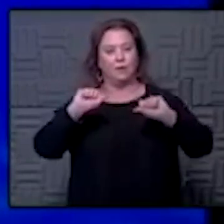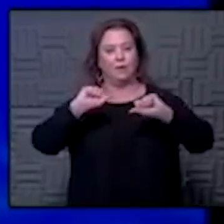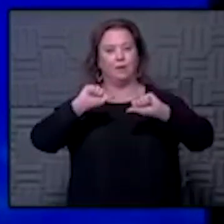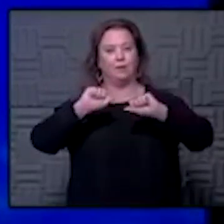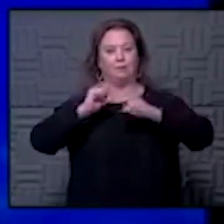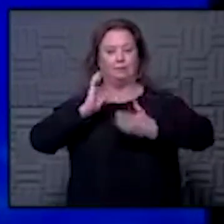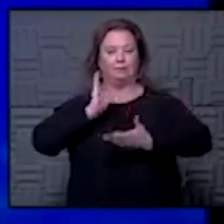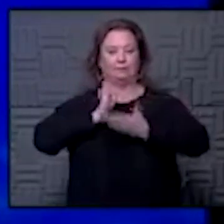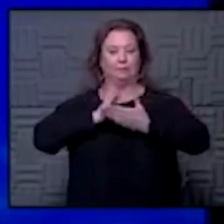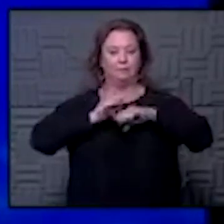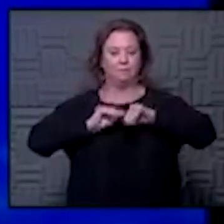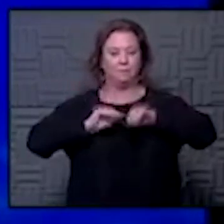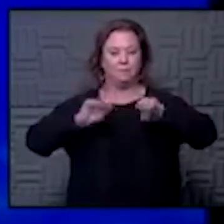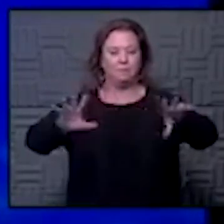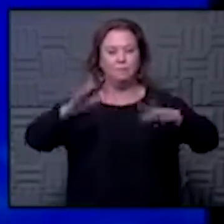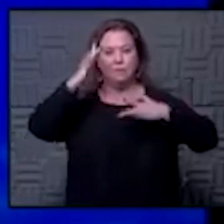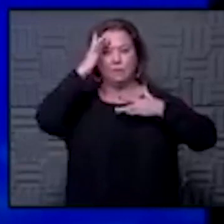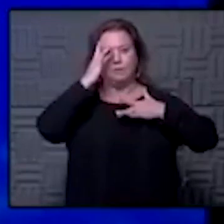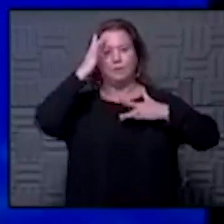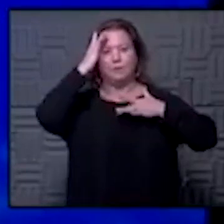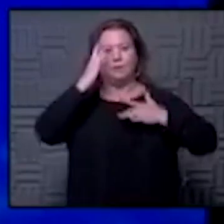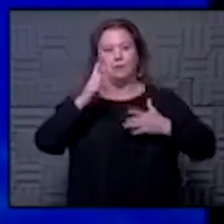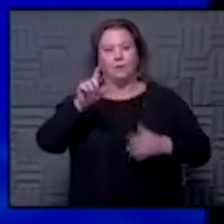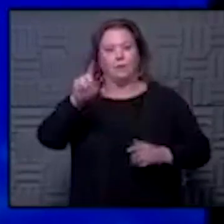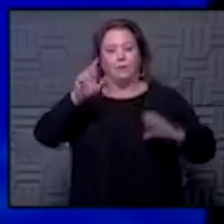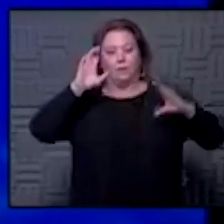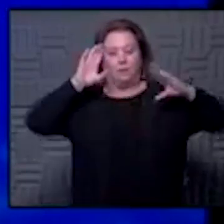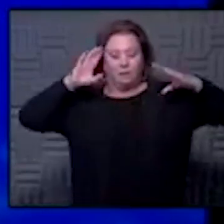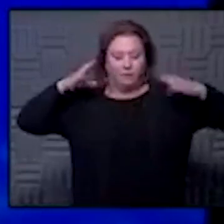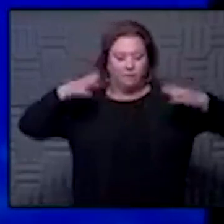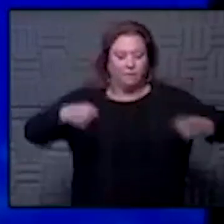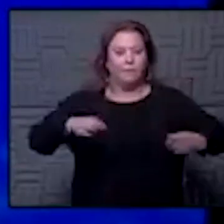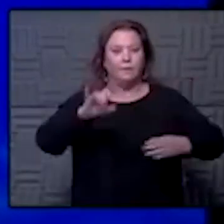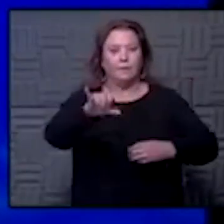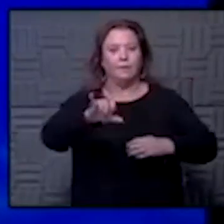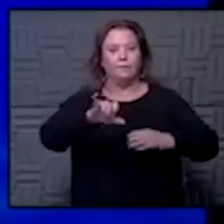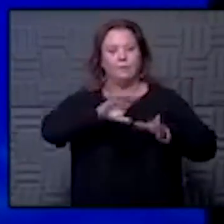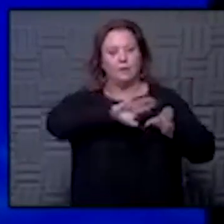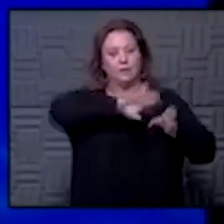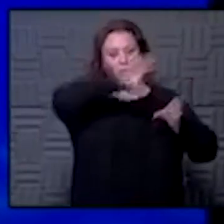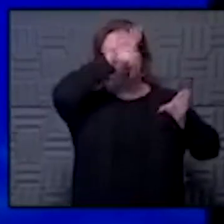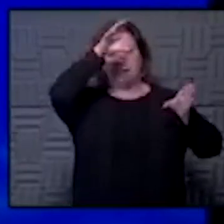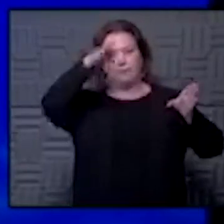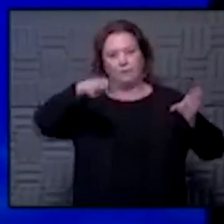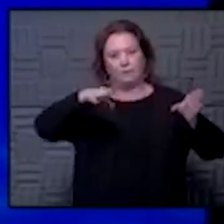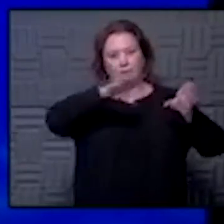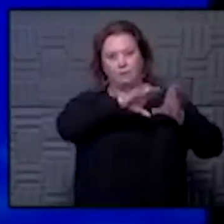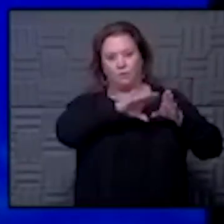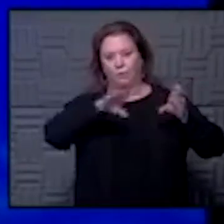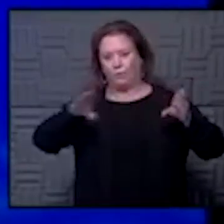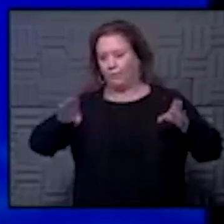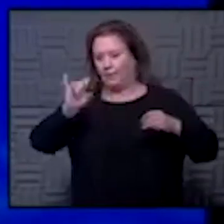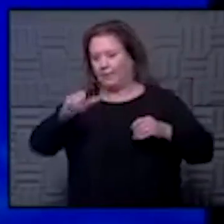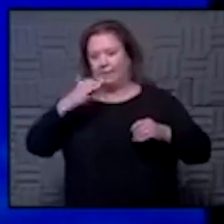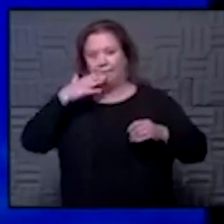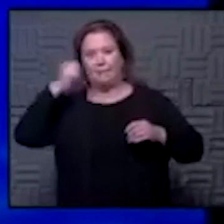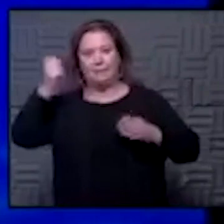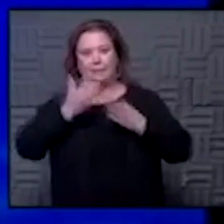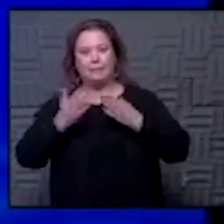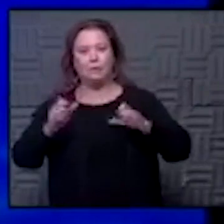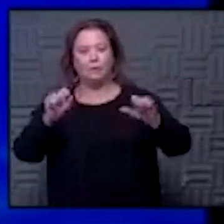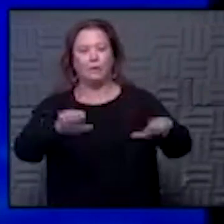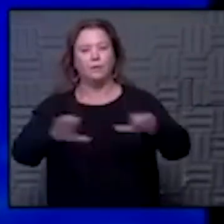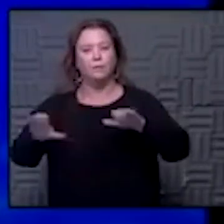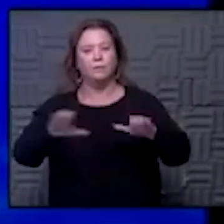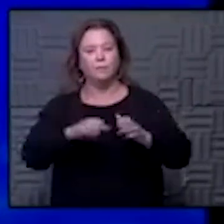stem the spread of the disease. Because we've got to focus on that. Because bending the curve is the best thing we can do. The second, you also